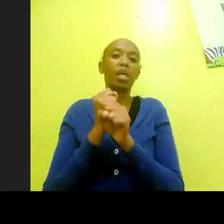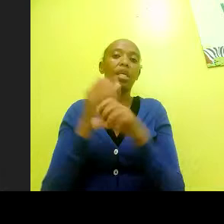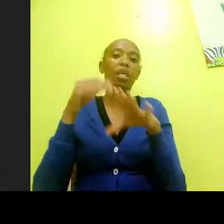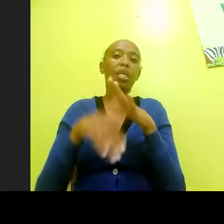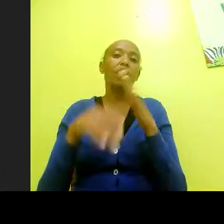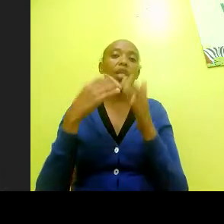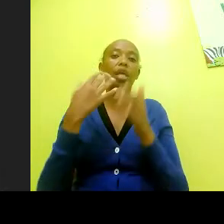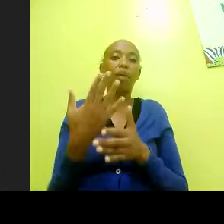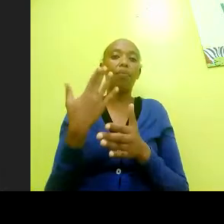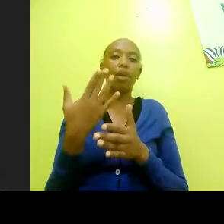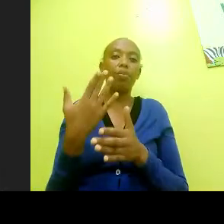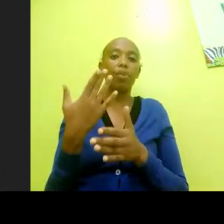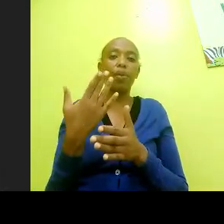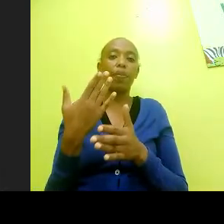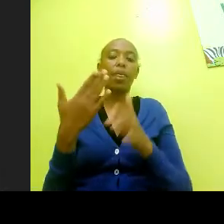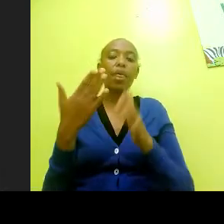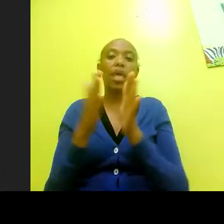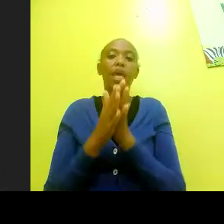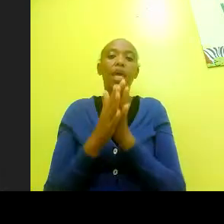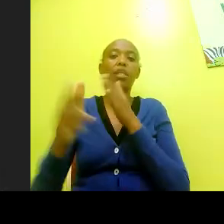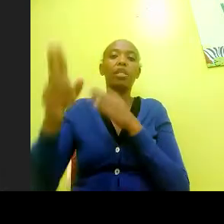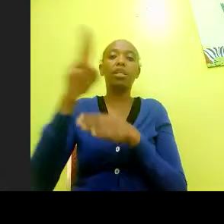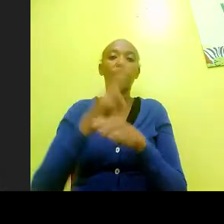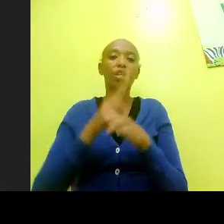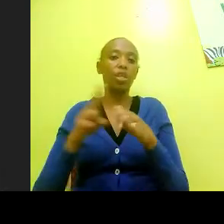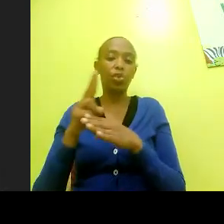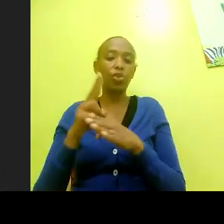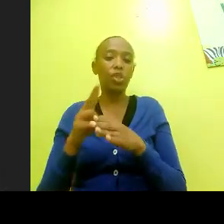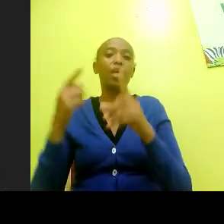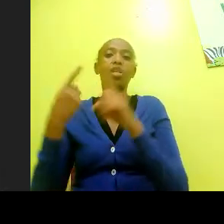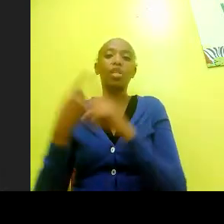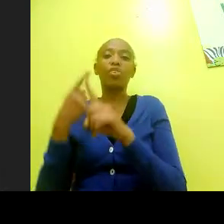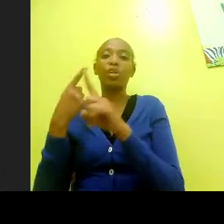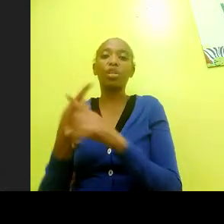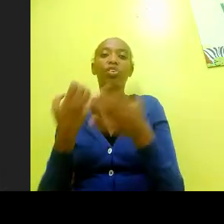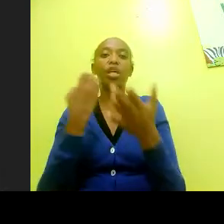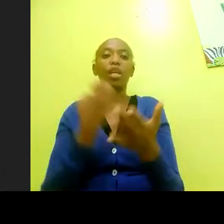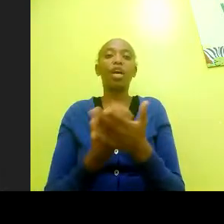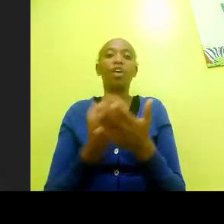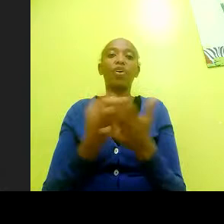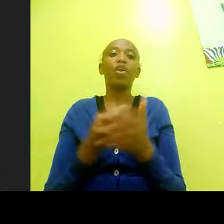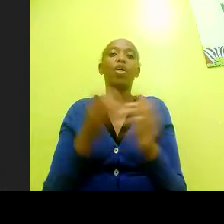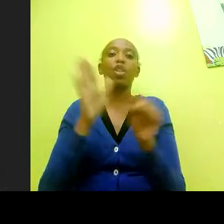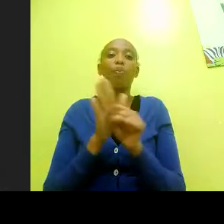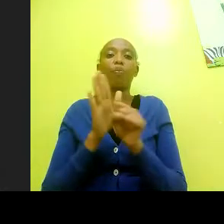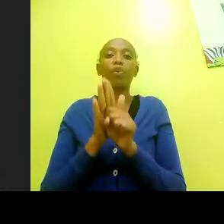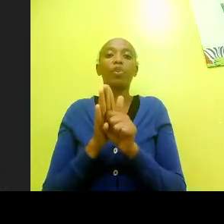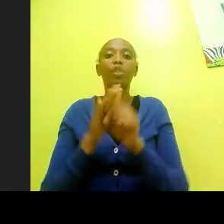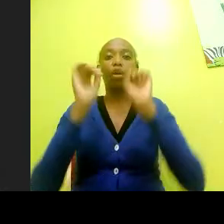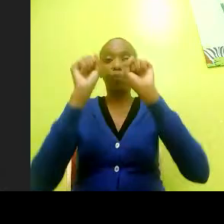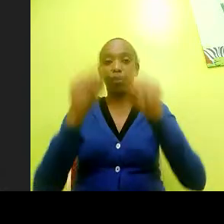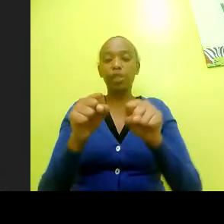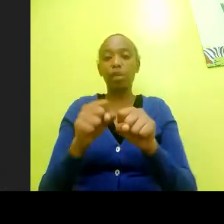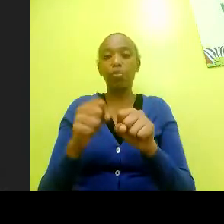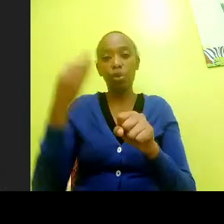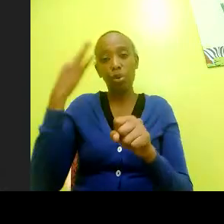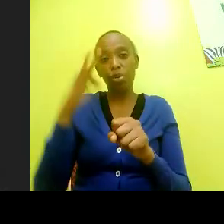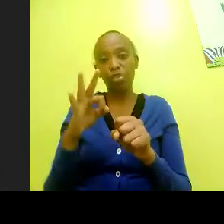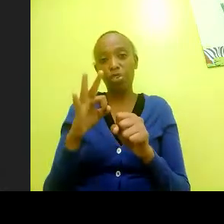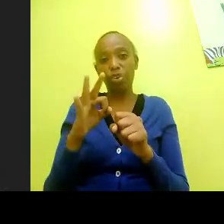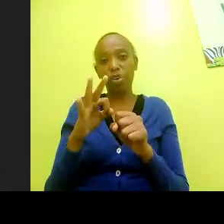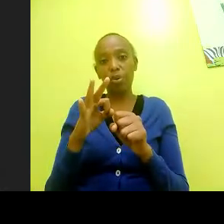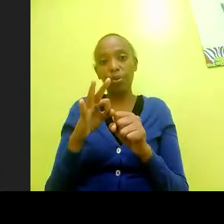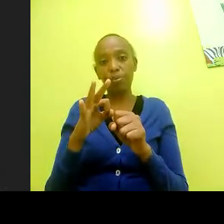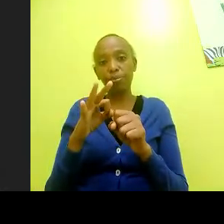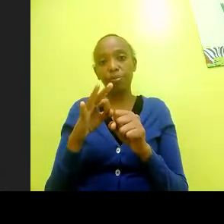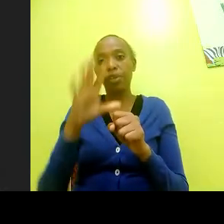paper, I use a range of evidence, the most recent possible, for various African